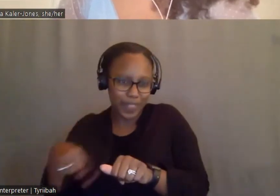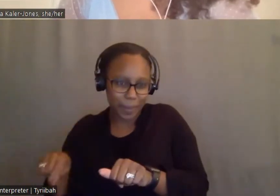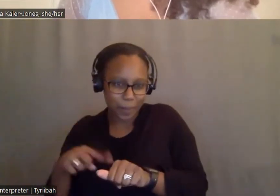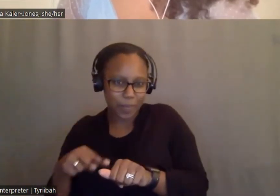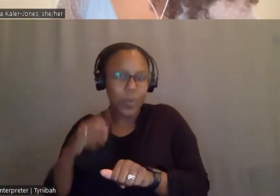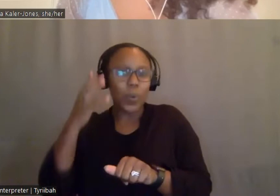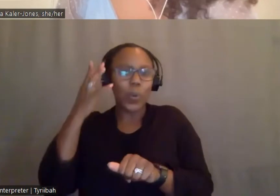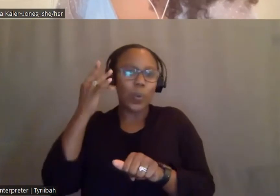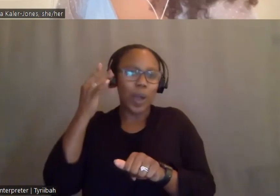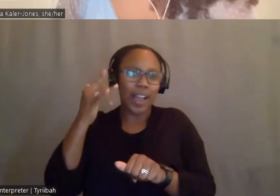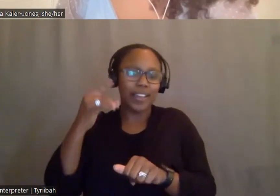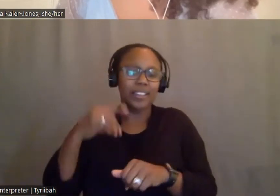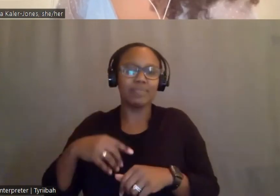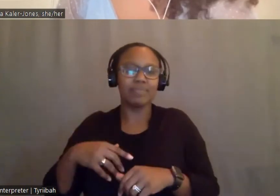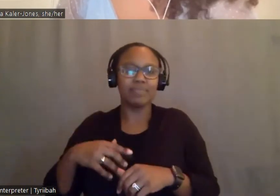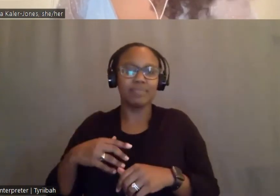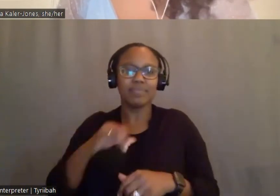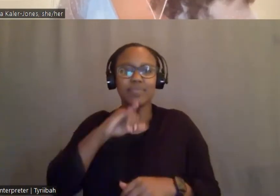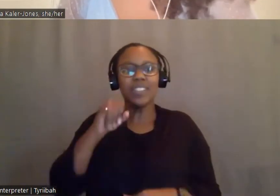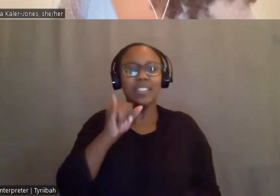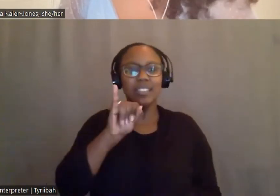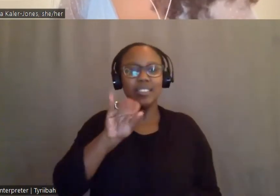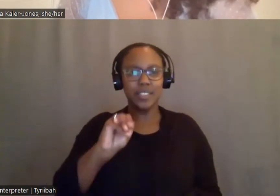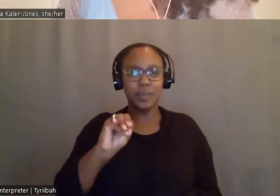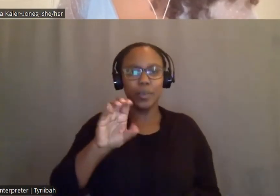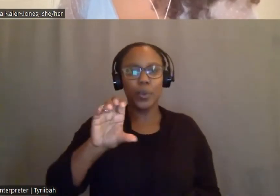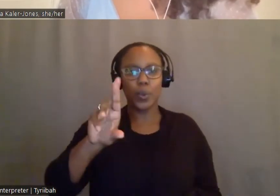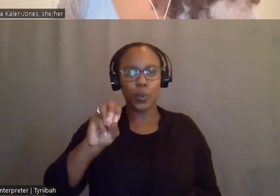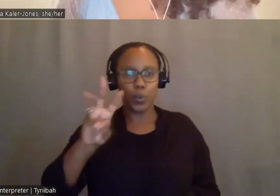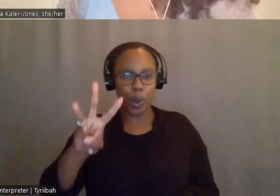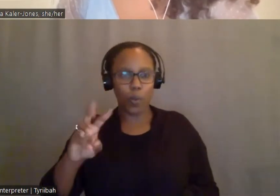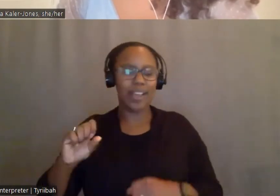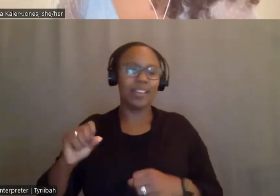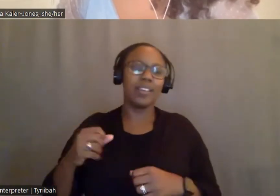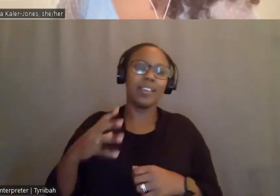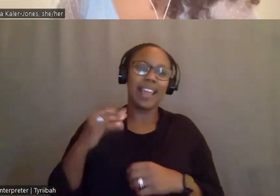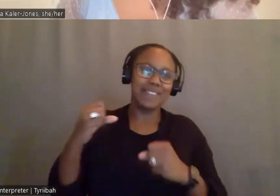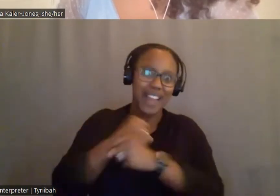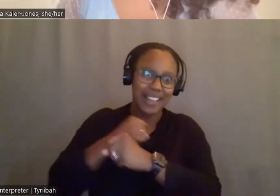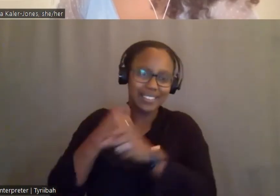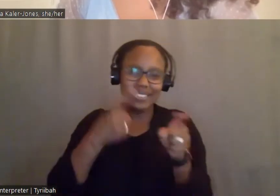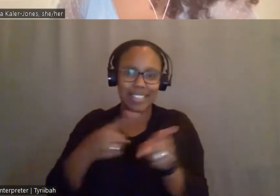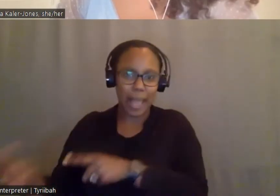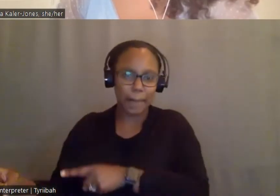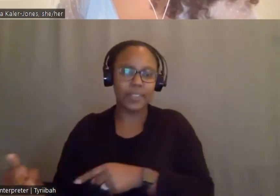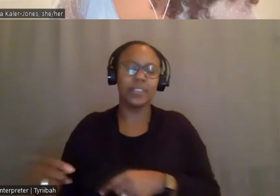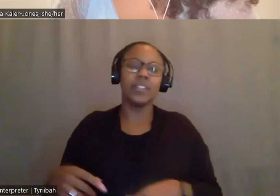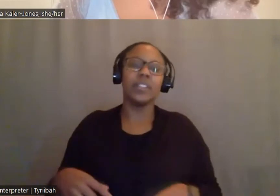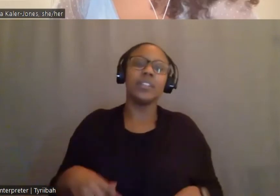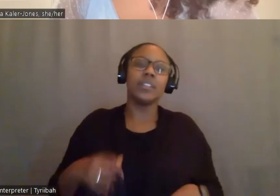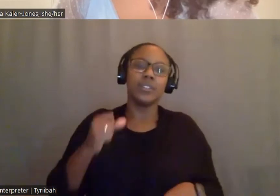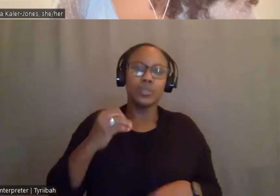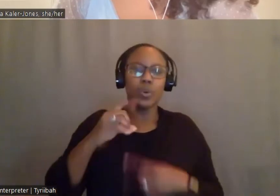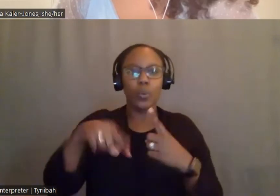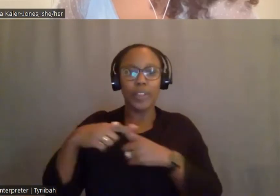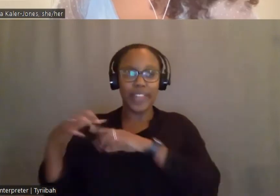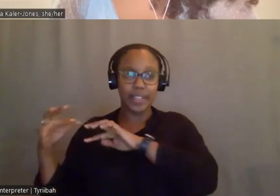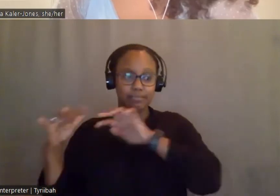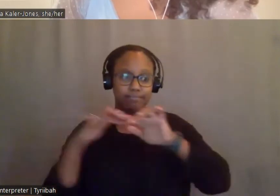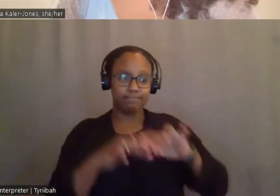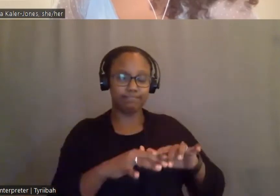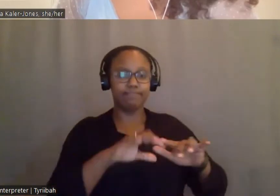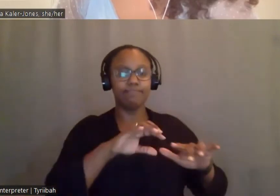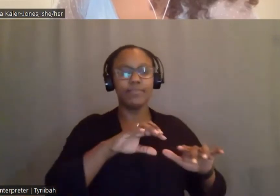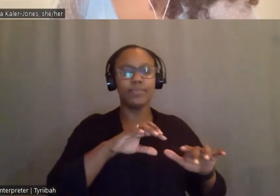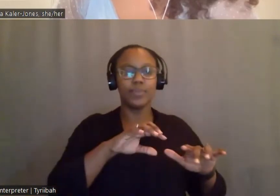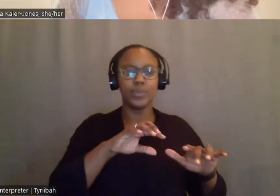the huge rise in Jim Crow and violence. And so when African Americans come to Indian territory